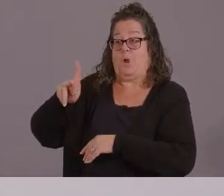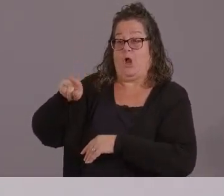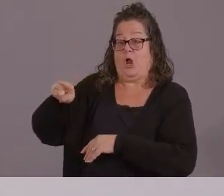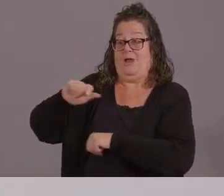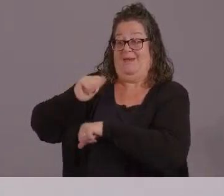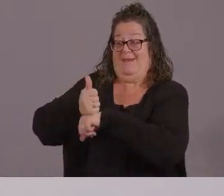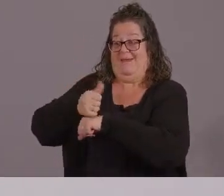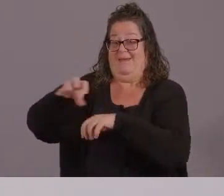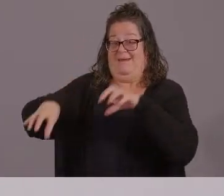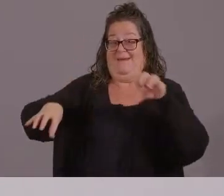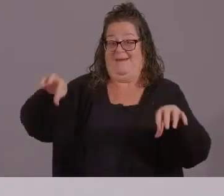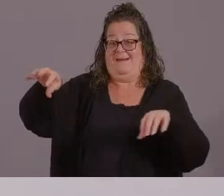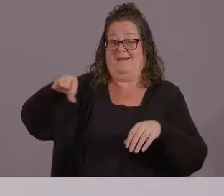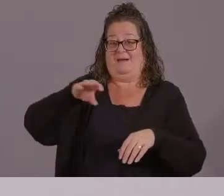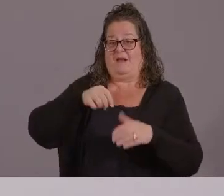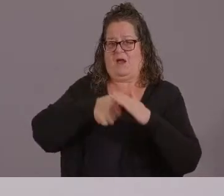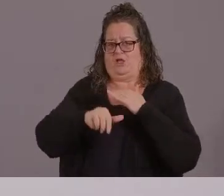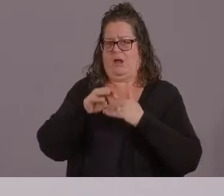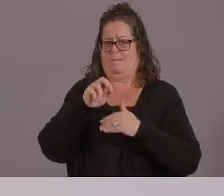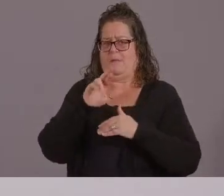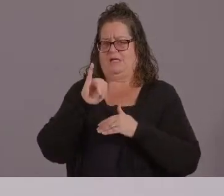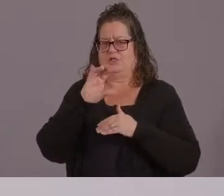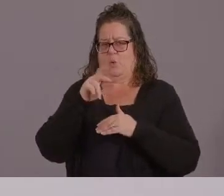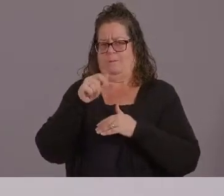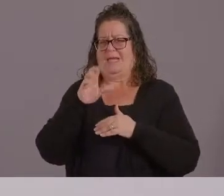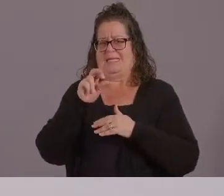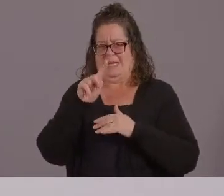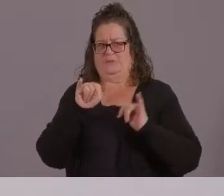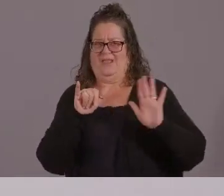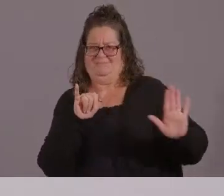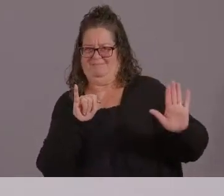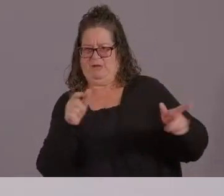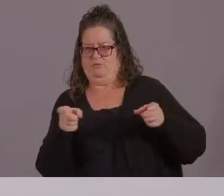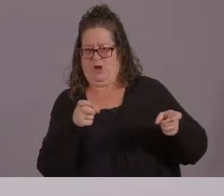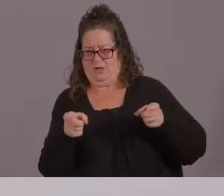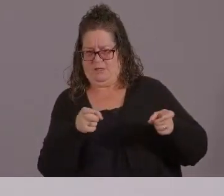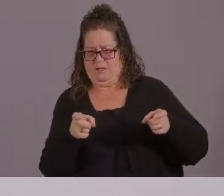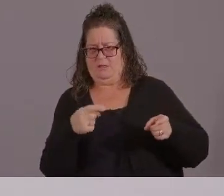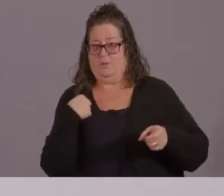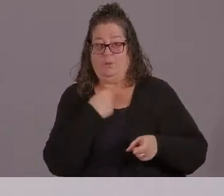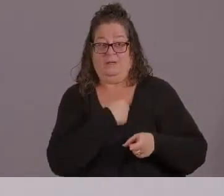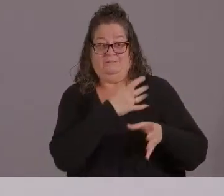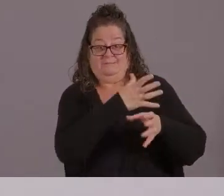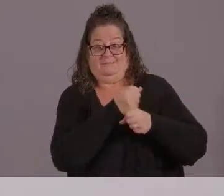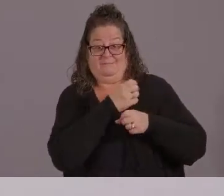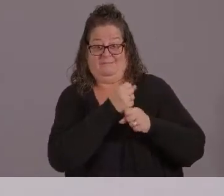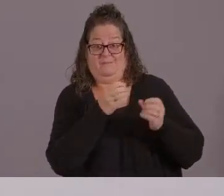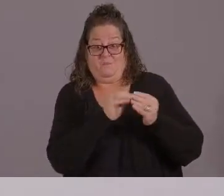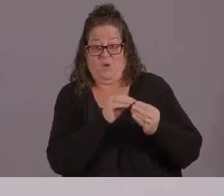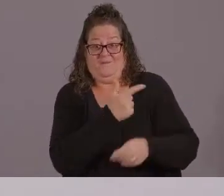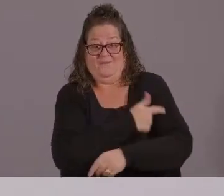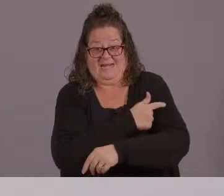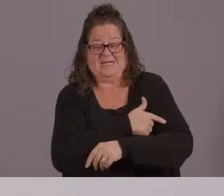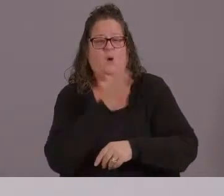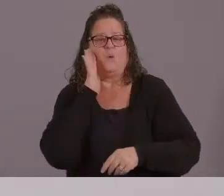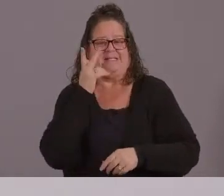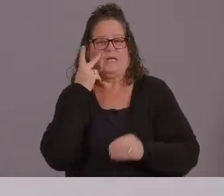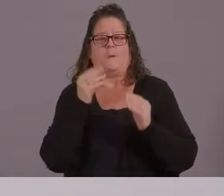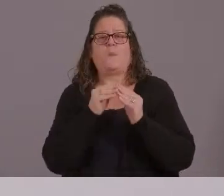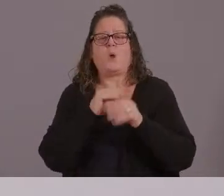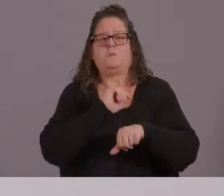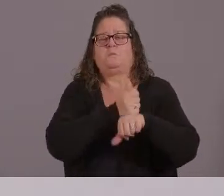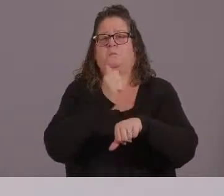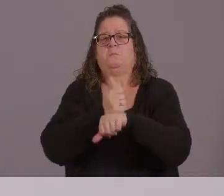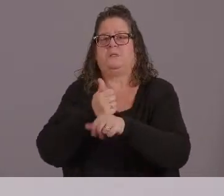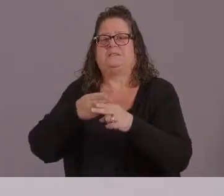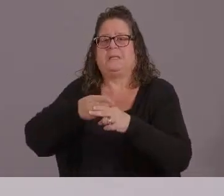get more vaccine through our county partners. Perfect, thank you. And just one more question. I know the state has acknowledged